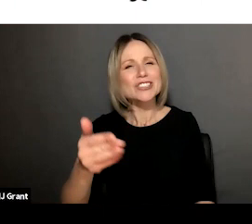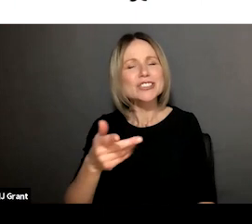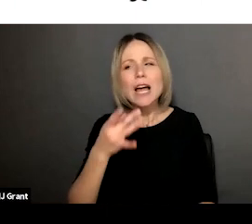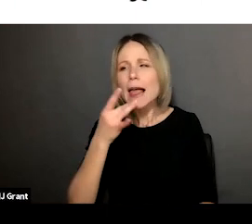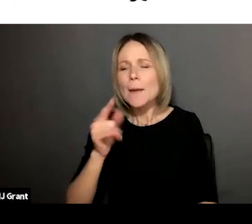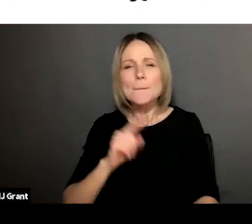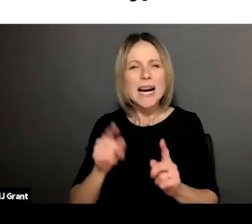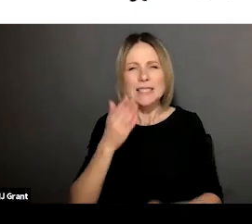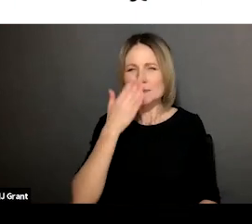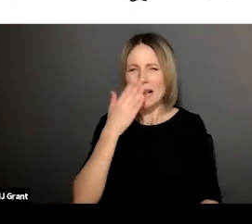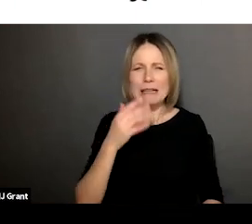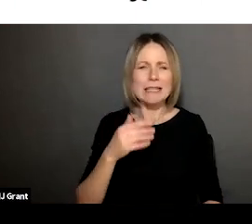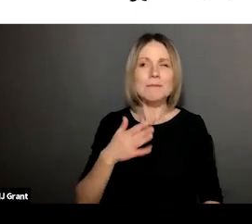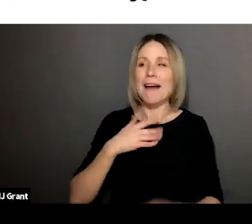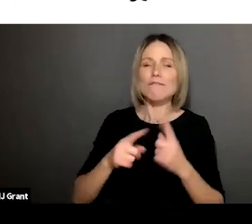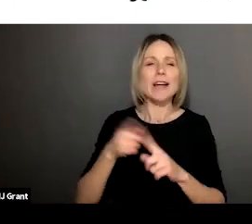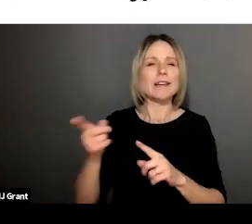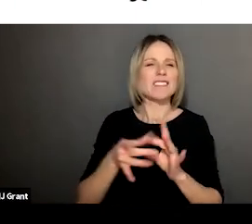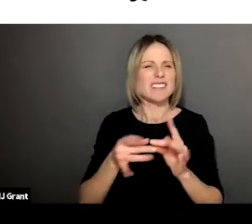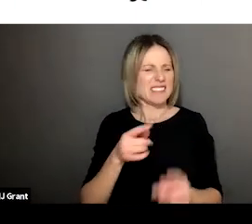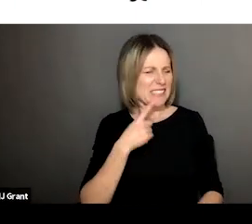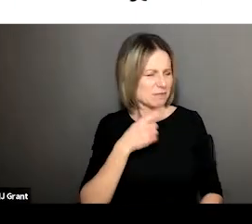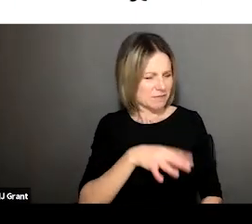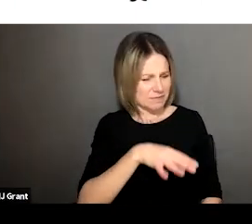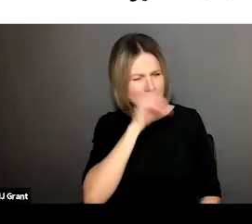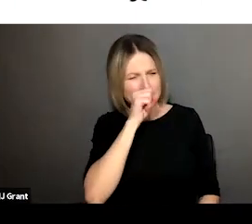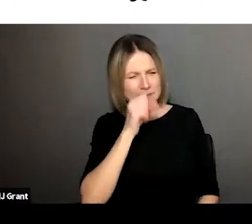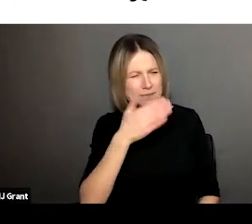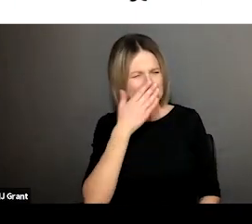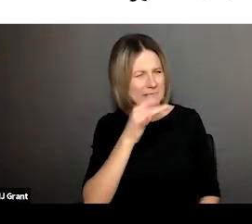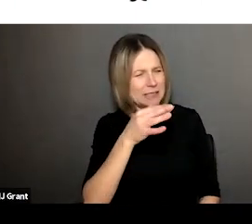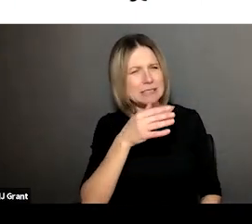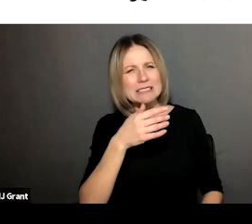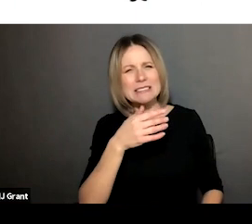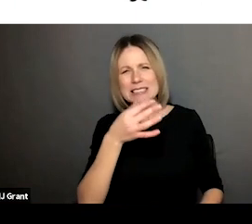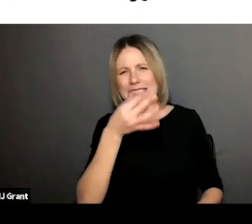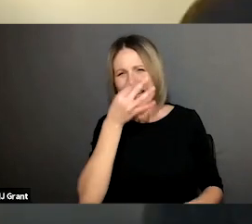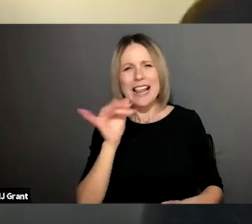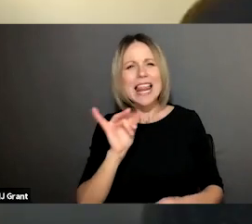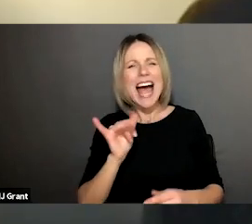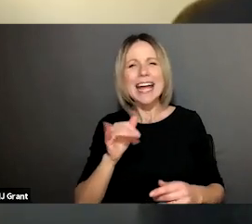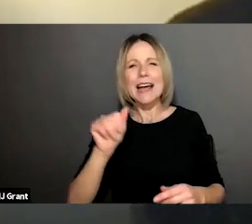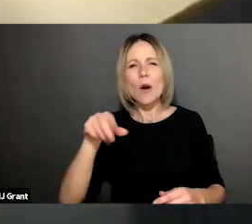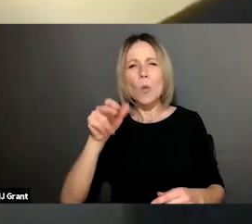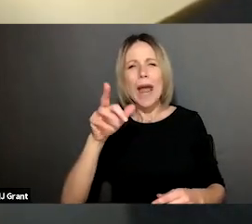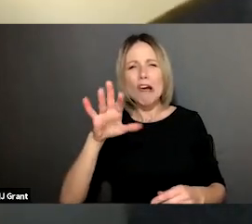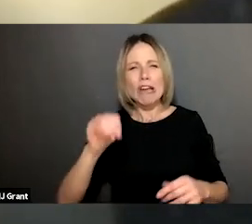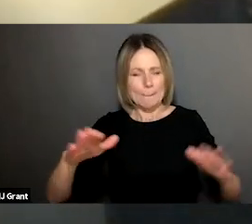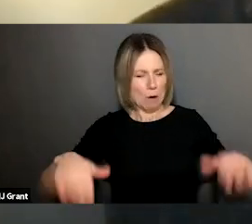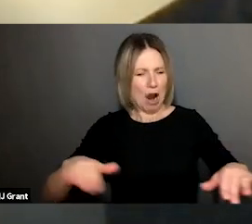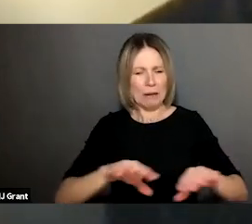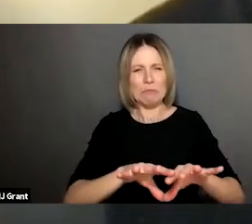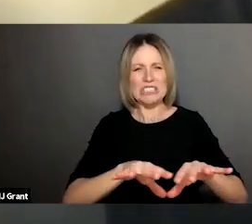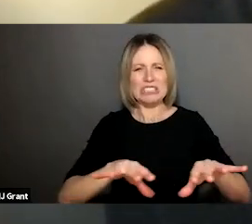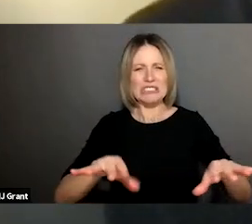describes it as smelling like the bottom of an aquarium, and he's not wrong, but it's also really delicious. It's super delicious. I mean, I grew